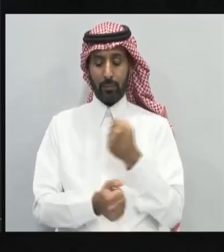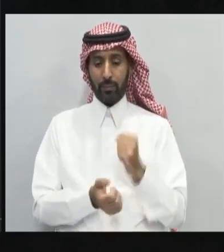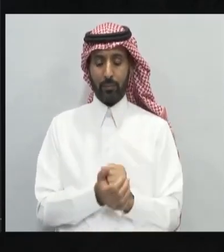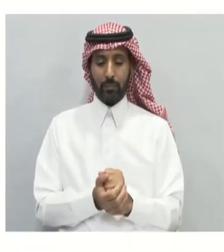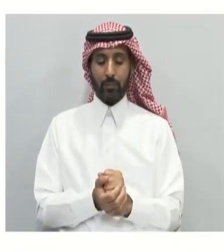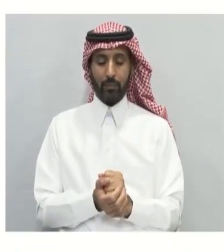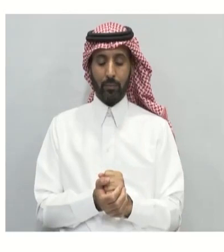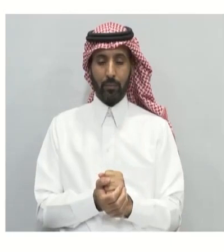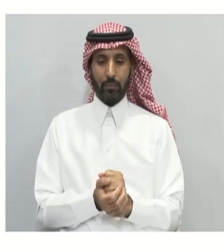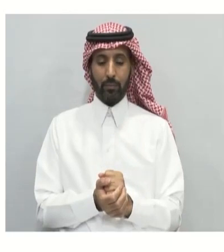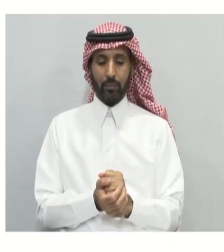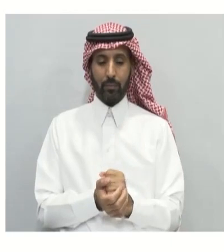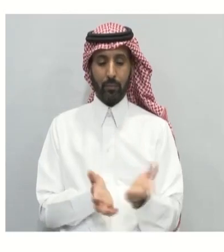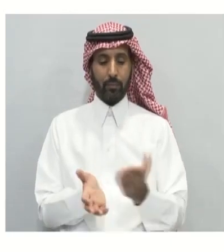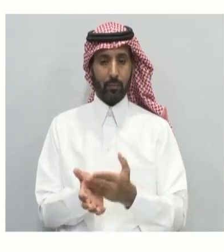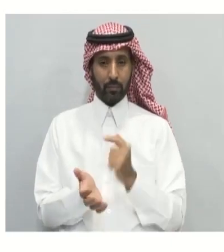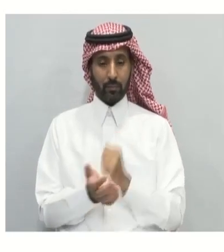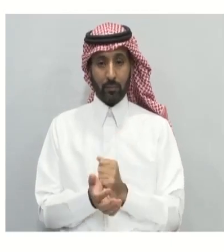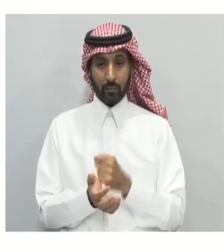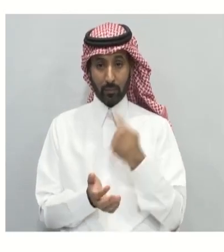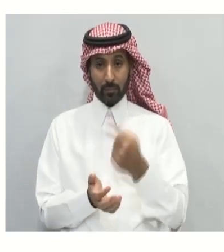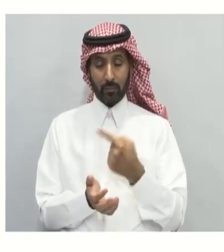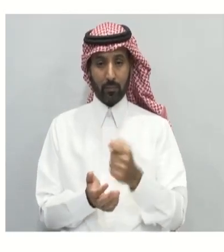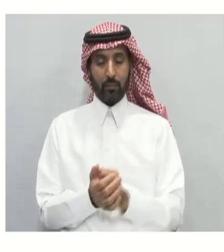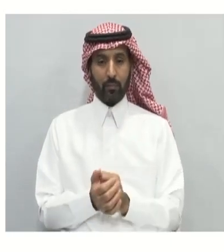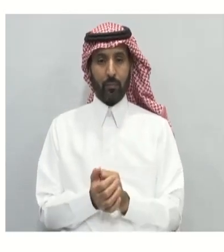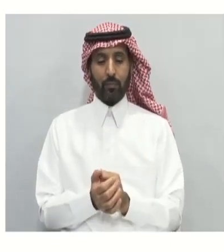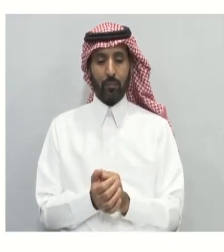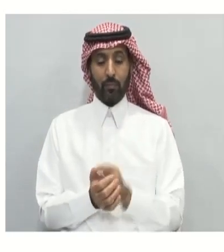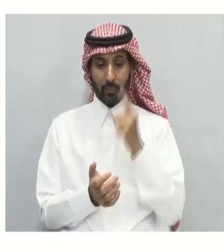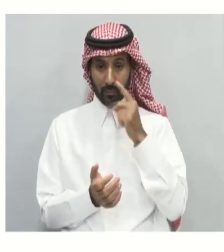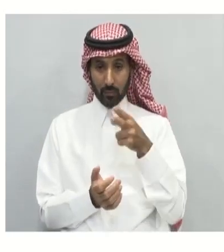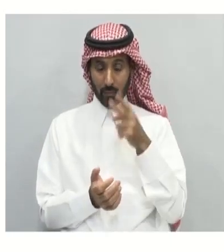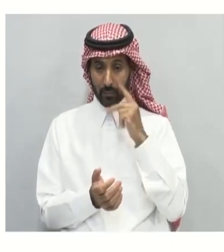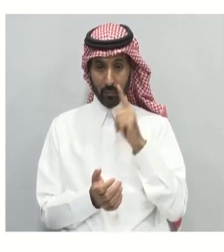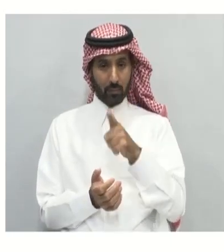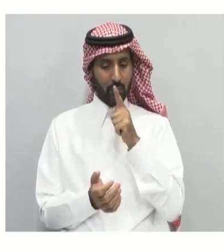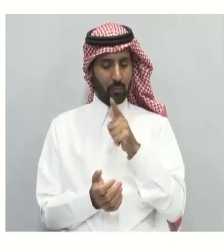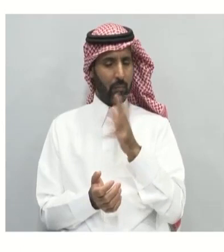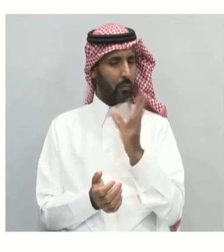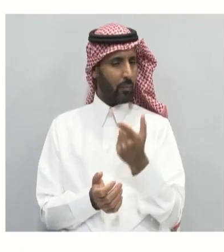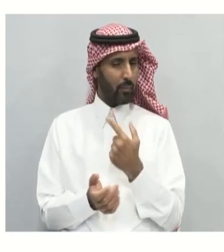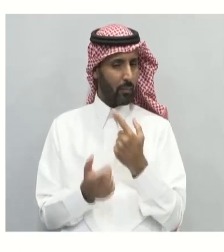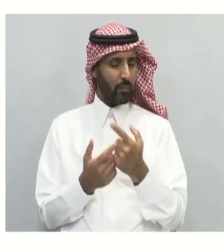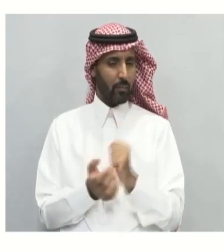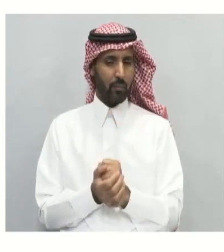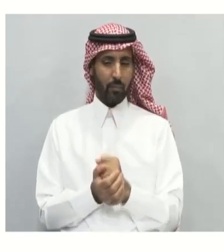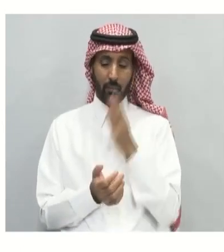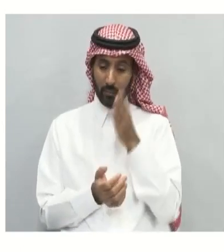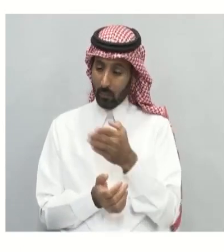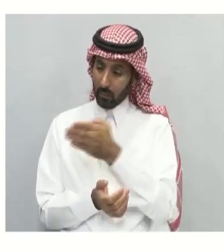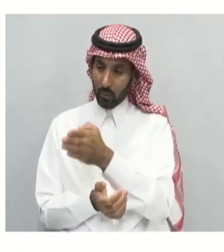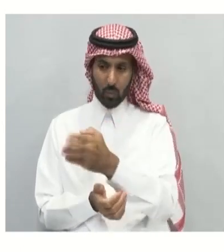Hospital. We were speaking and we will notice the language that is used while giving